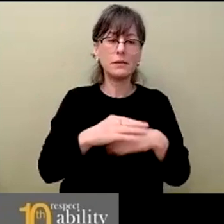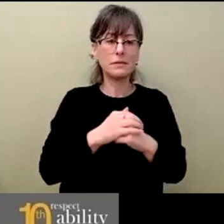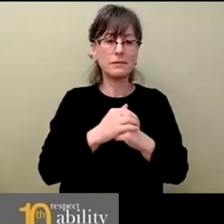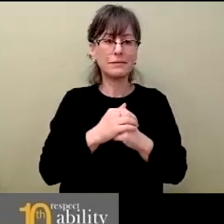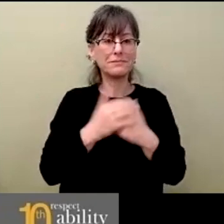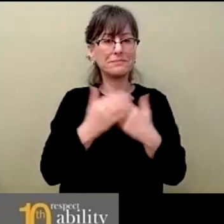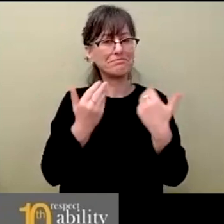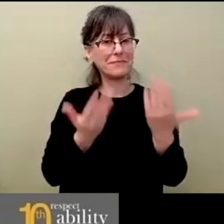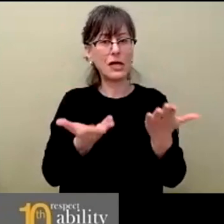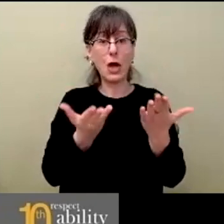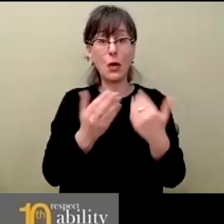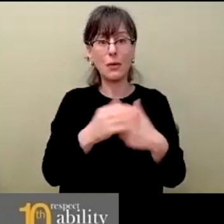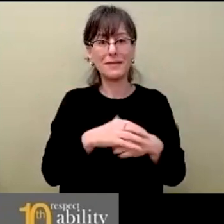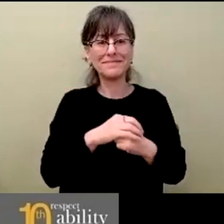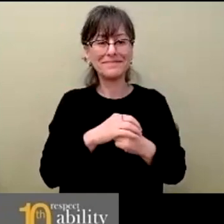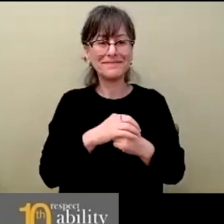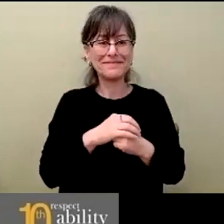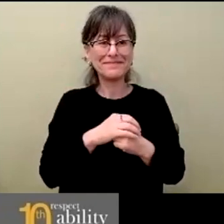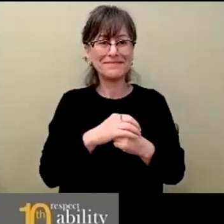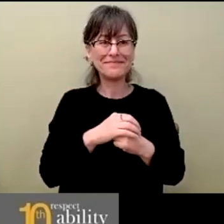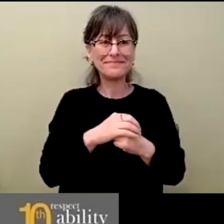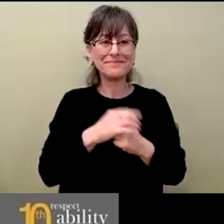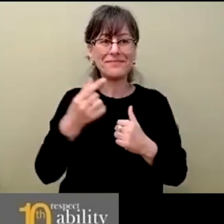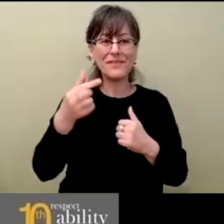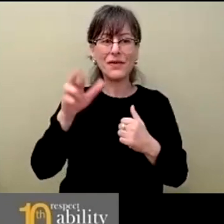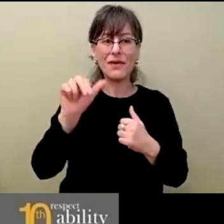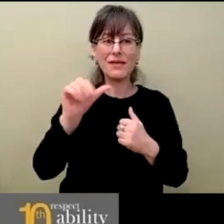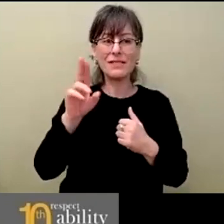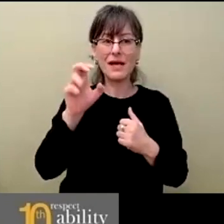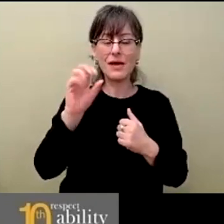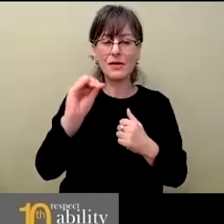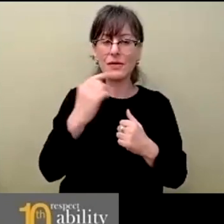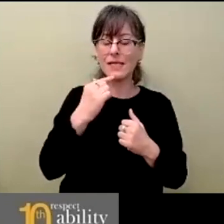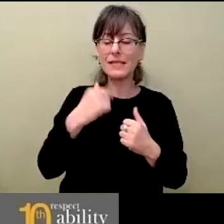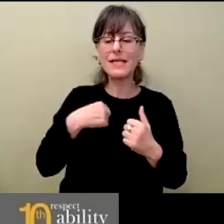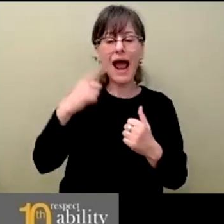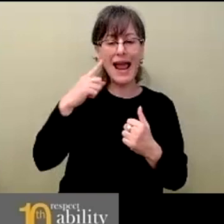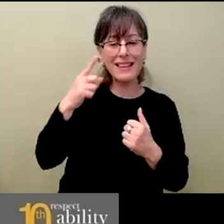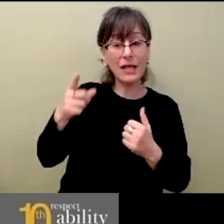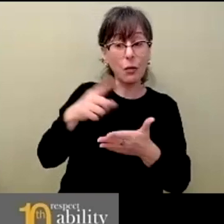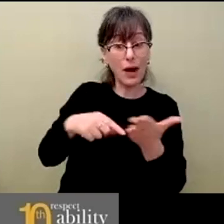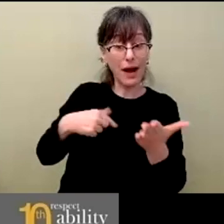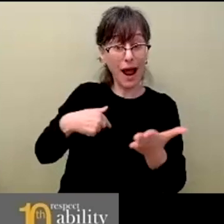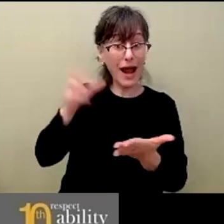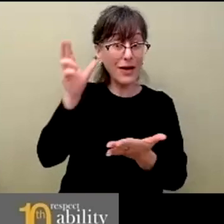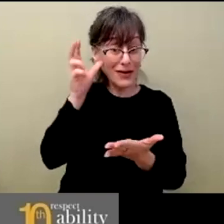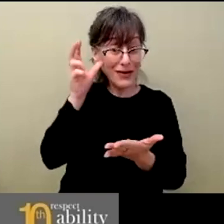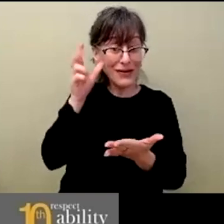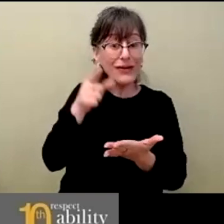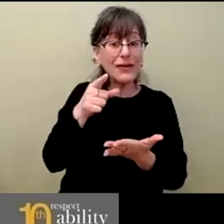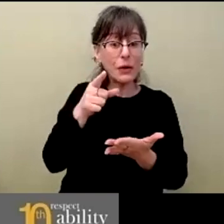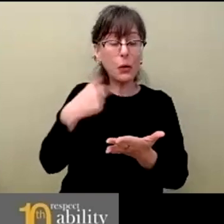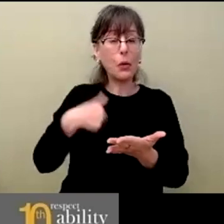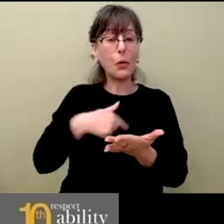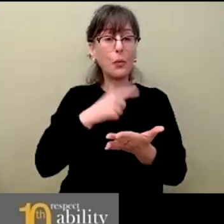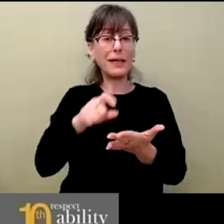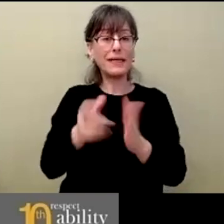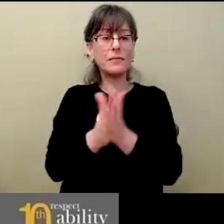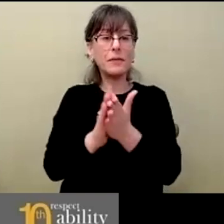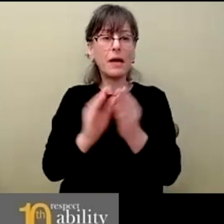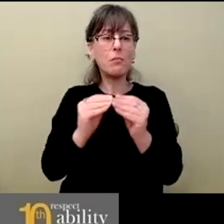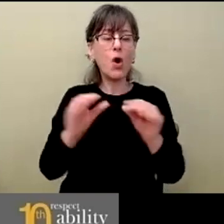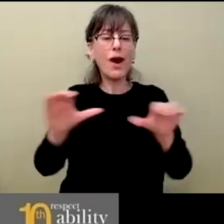go. All right, thanks, Matan. I believe what I heard you saying is that we need to become more